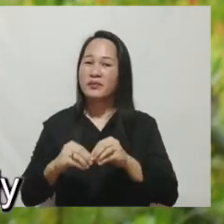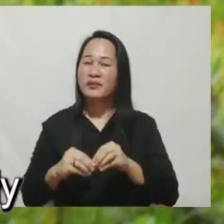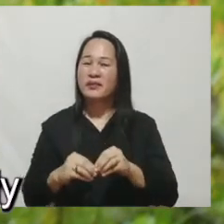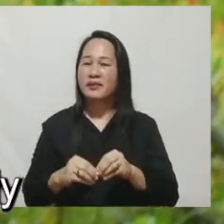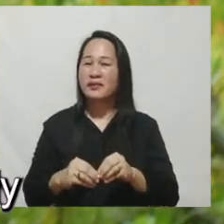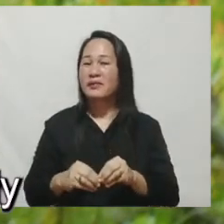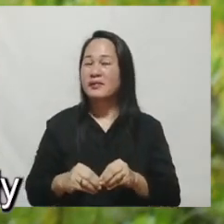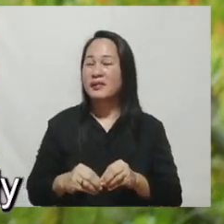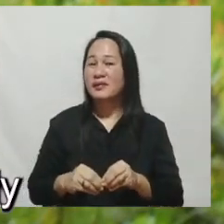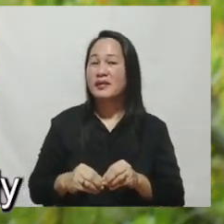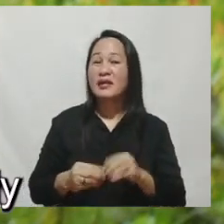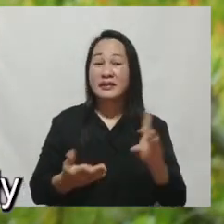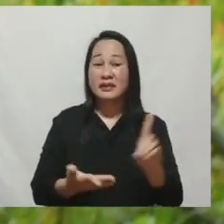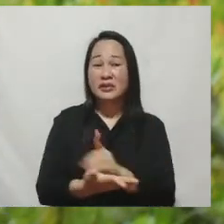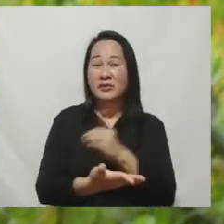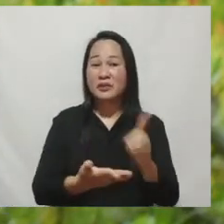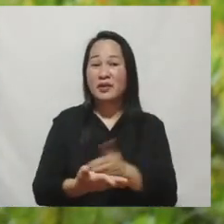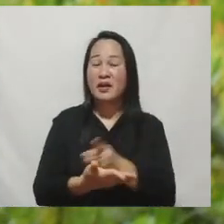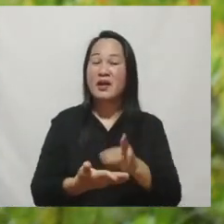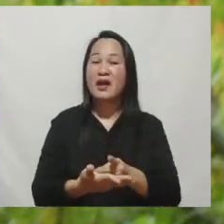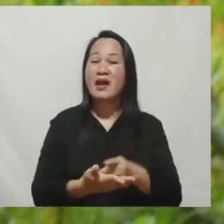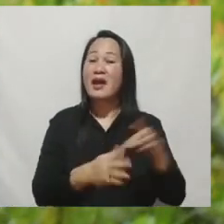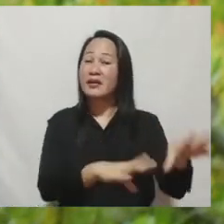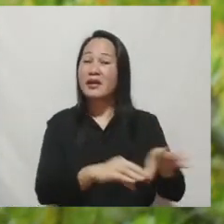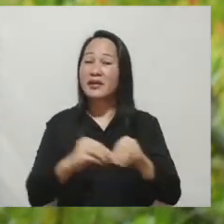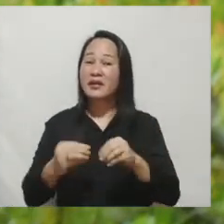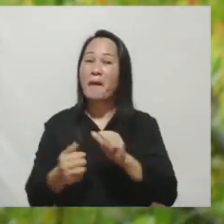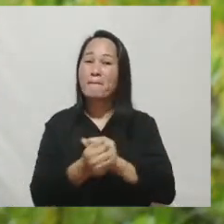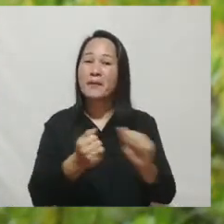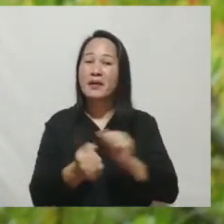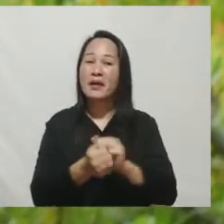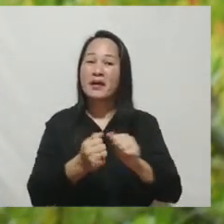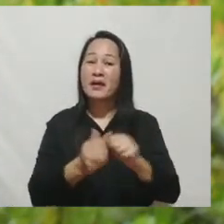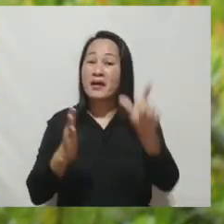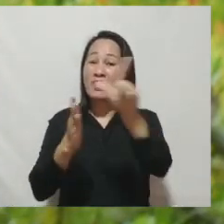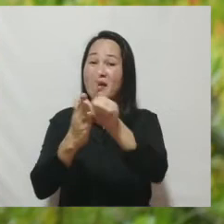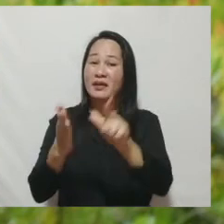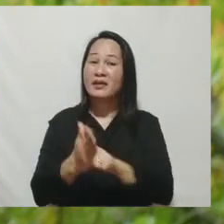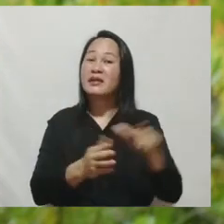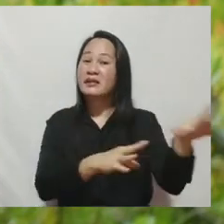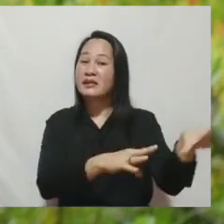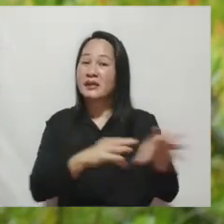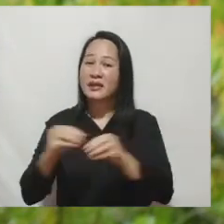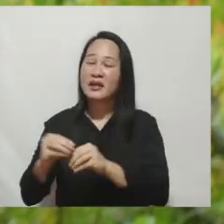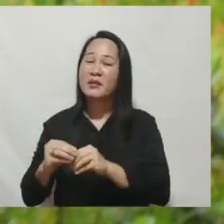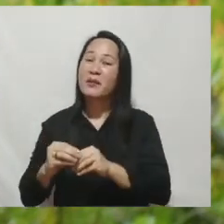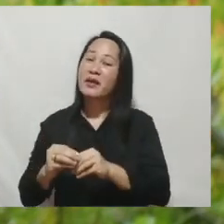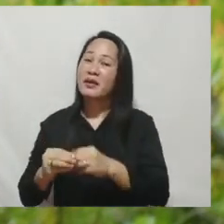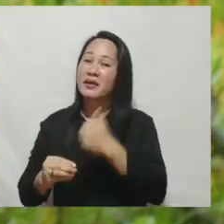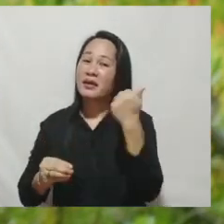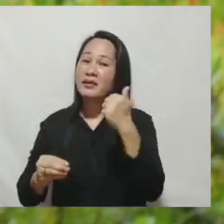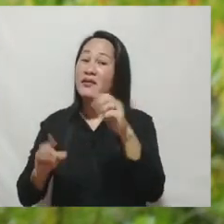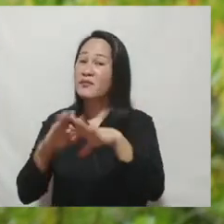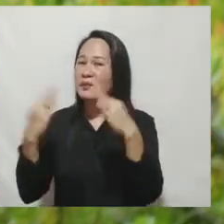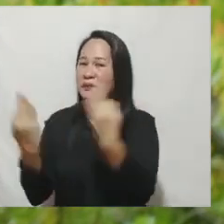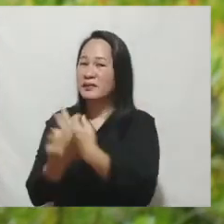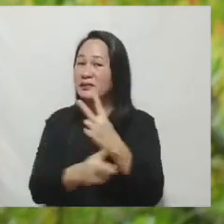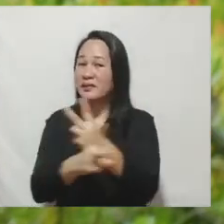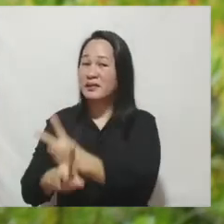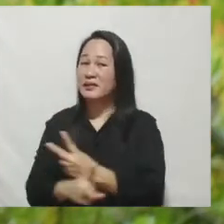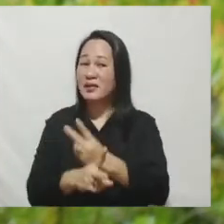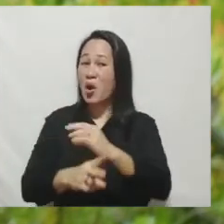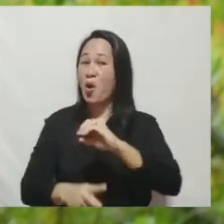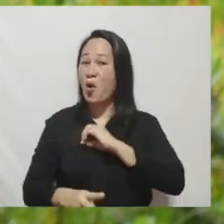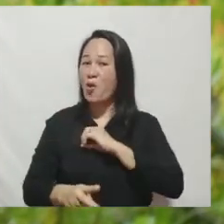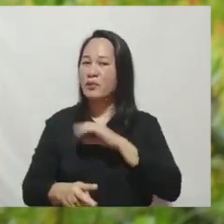legally taken by another family to be taken care of as their own child. Do you like the meaning of the word